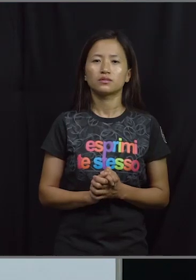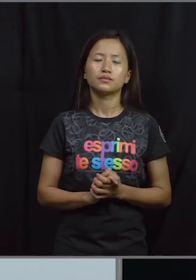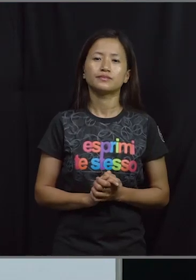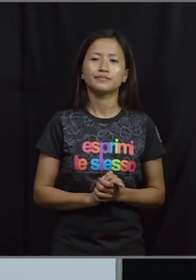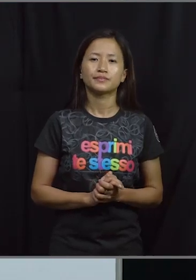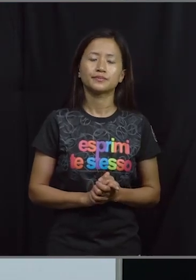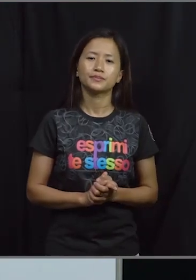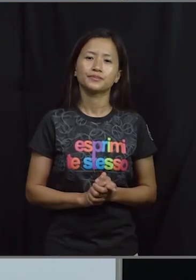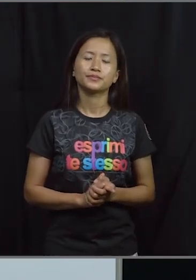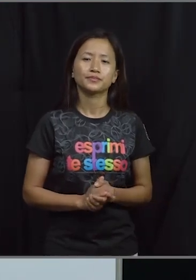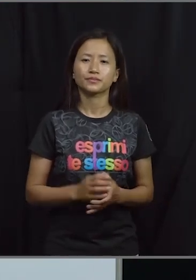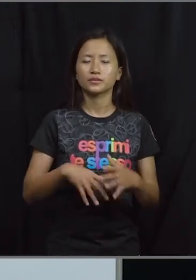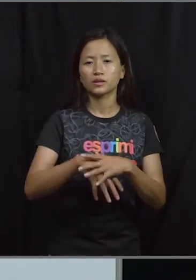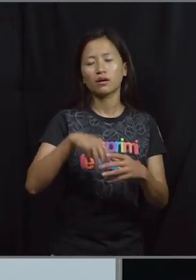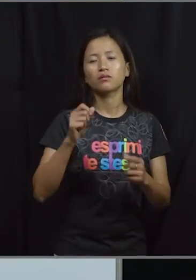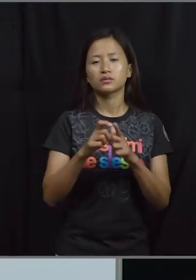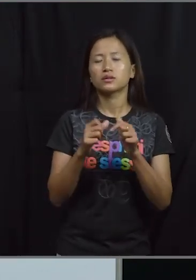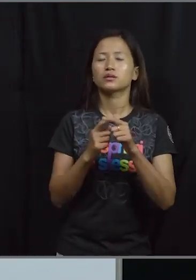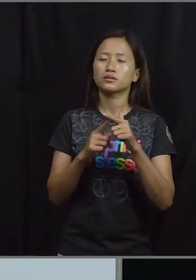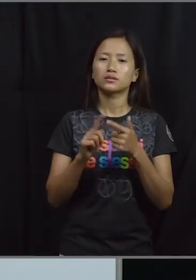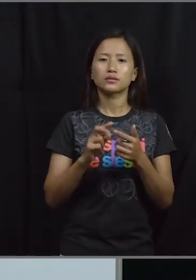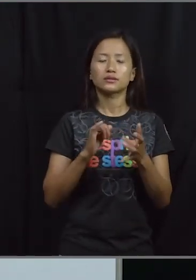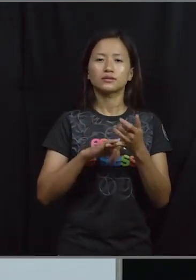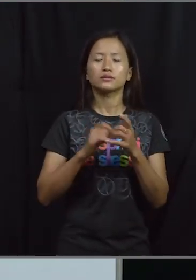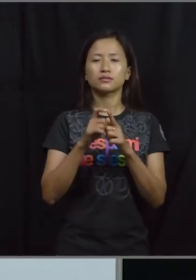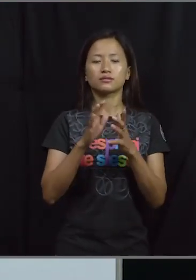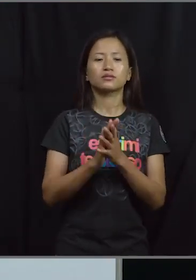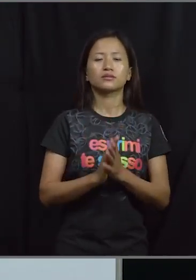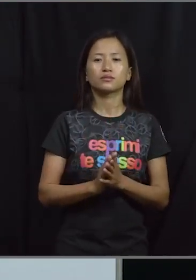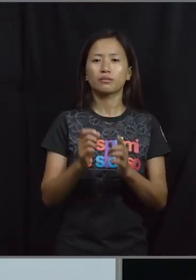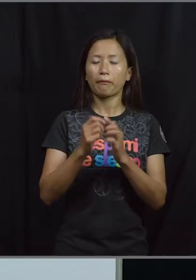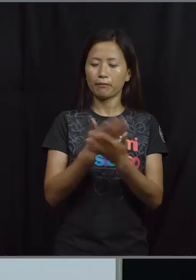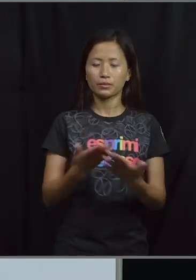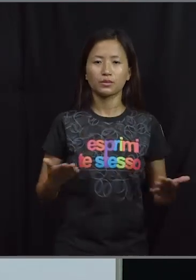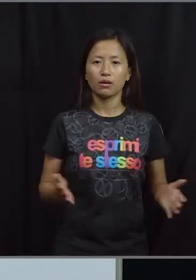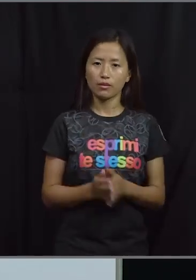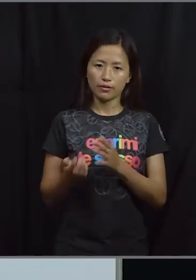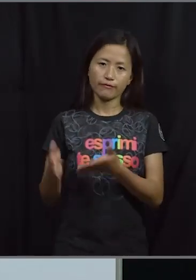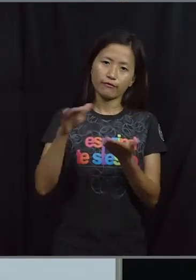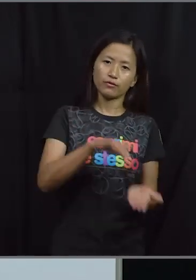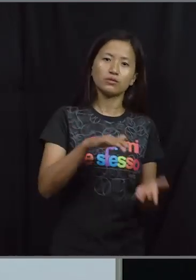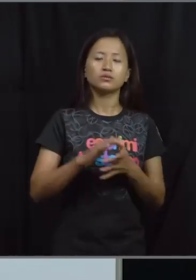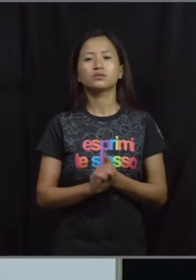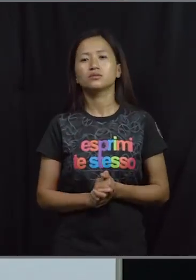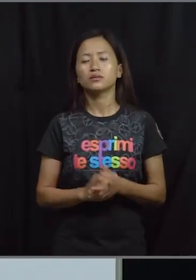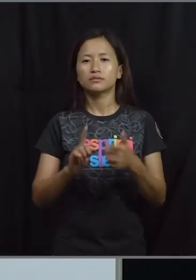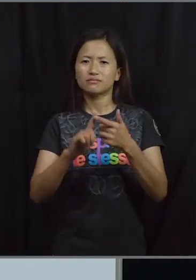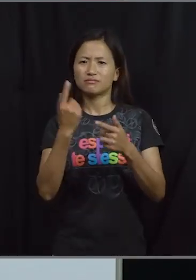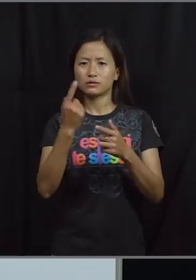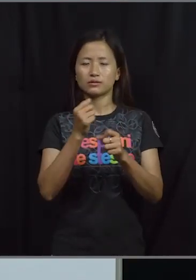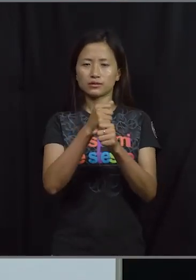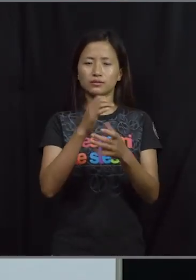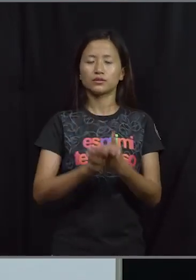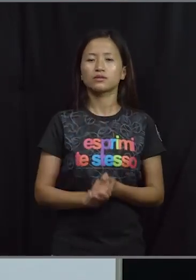so outdated products, no matter how much the price falls. Just one example, the